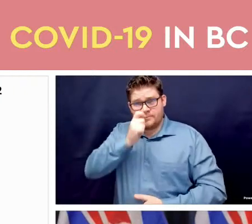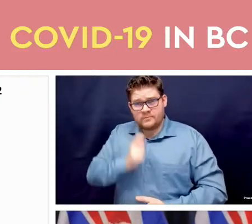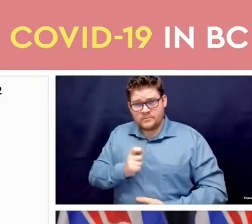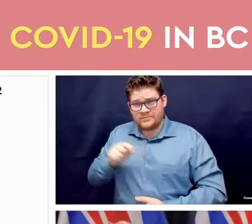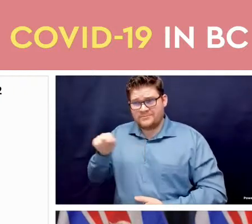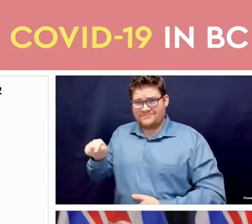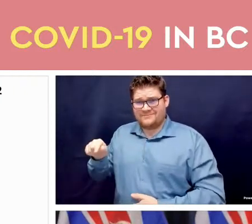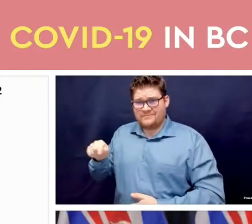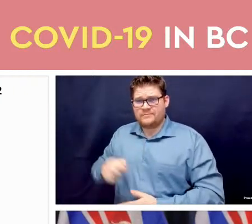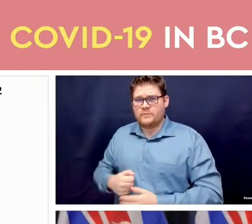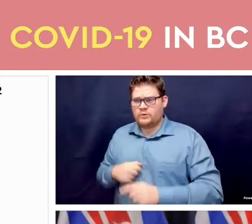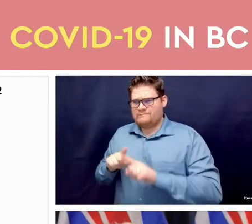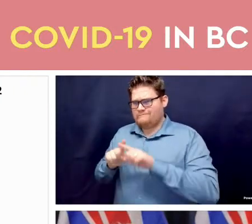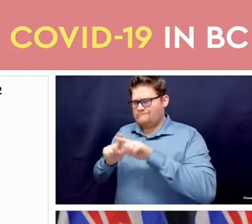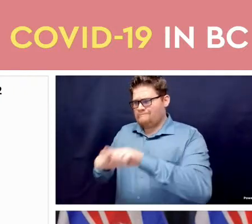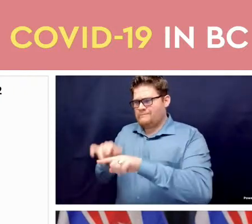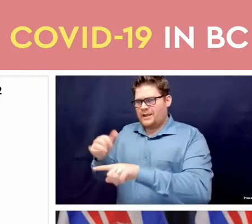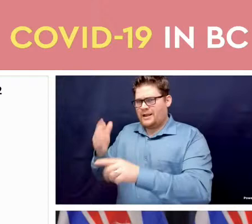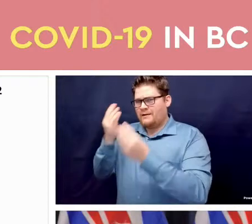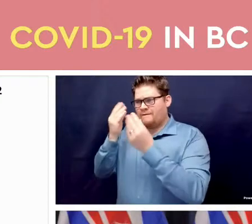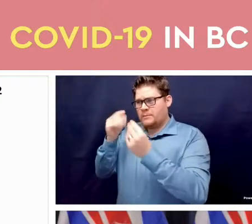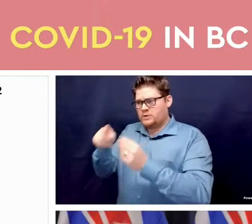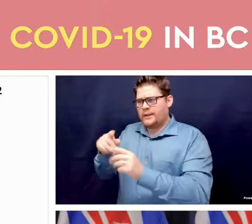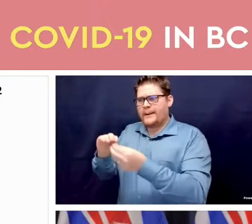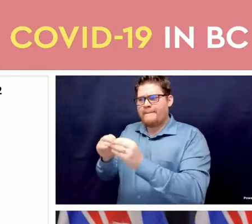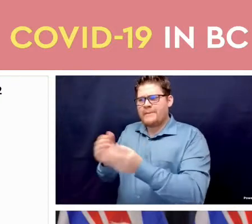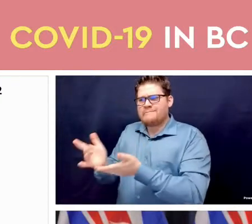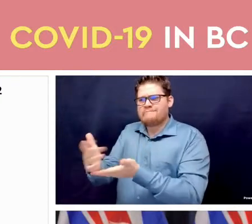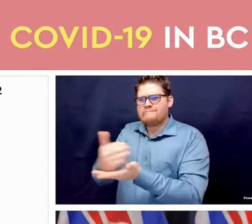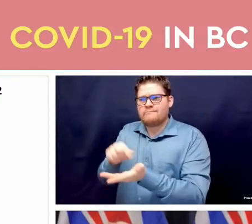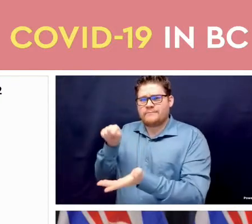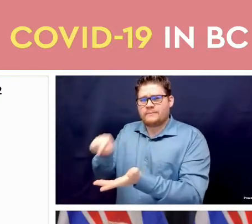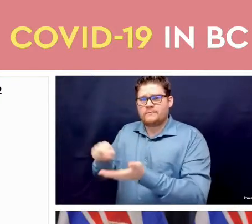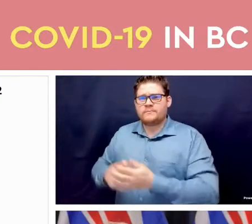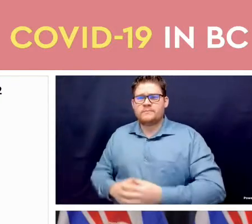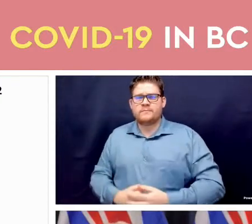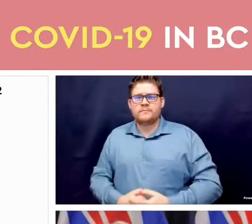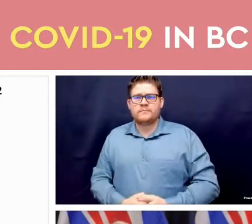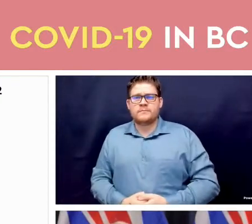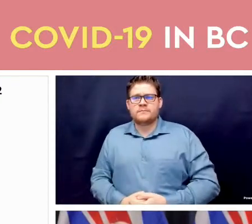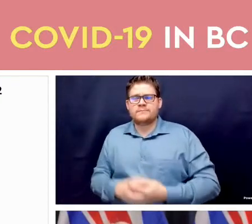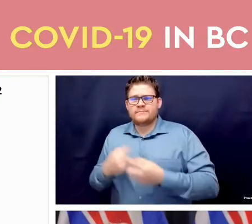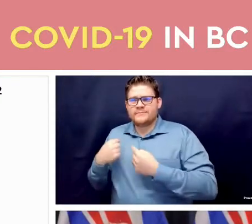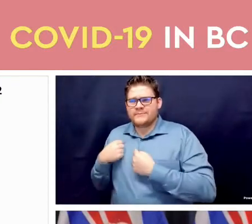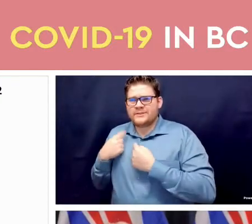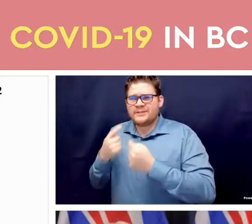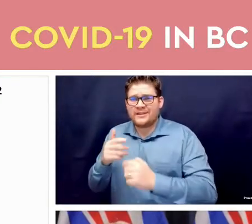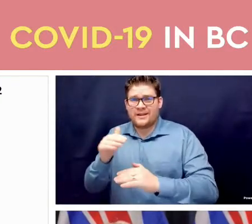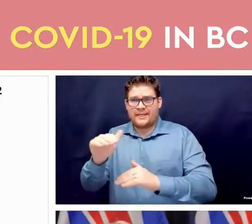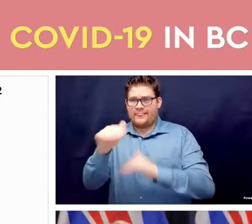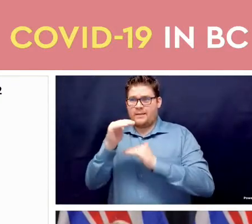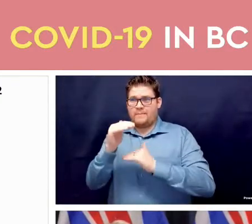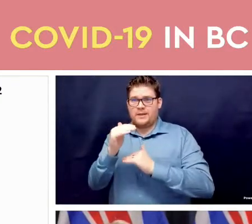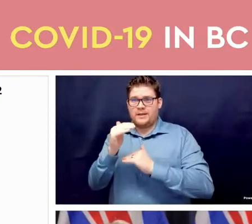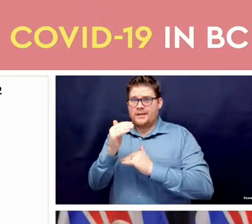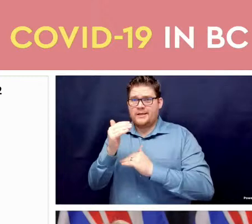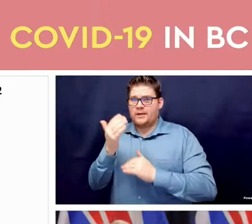communities. But it does give us a sense, because we've been monitoring PCR testing over time, it does